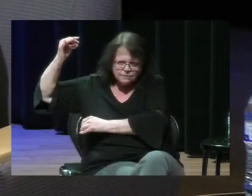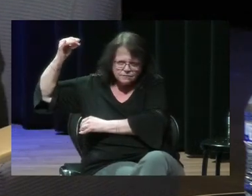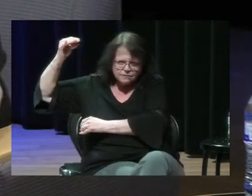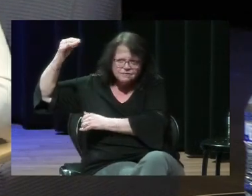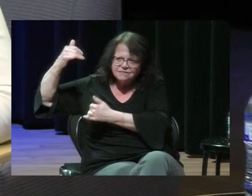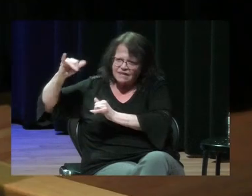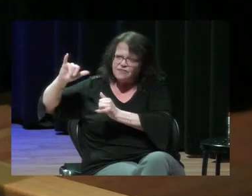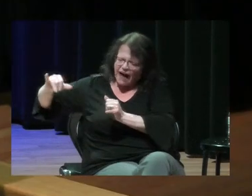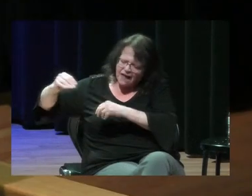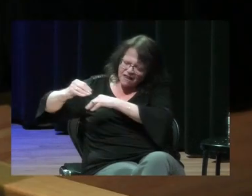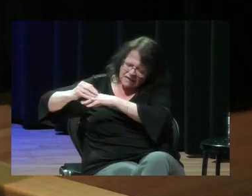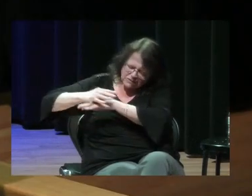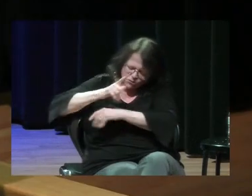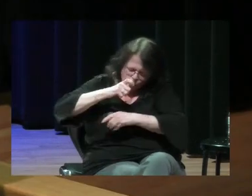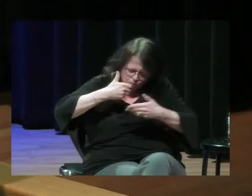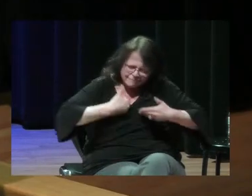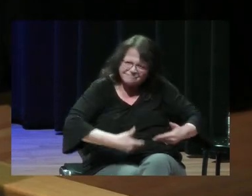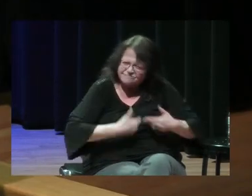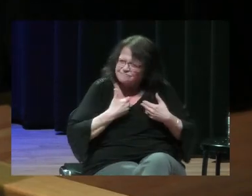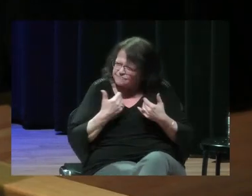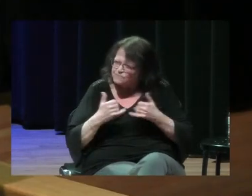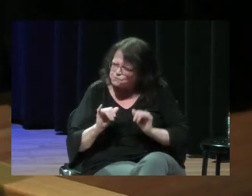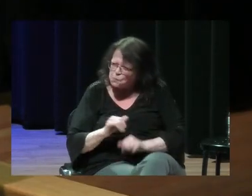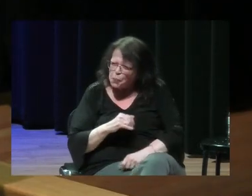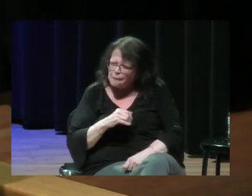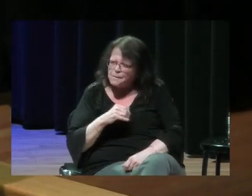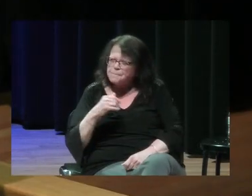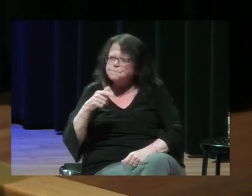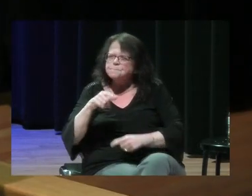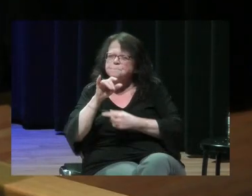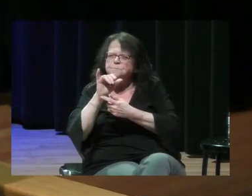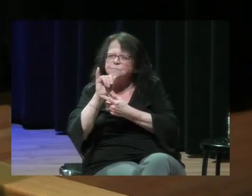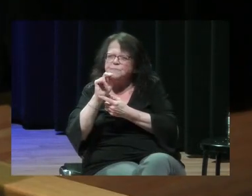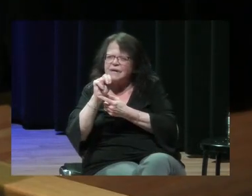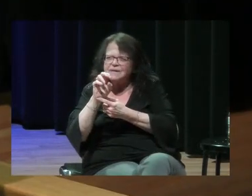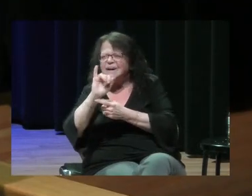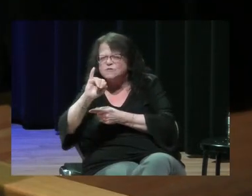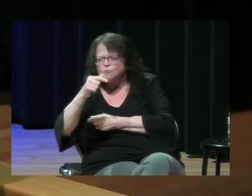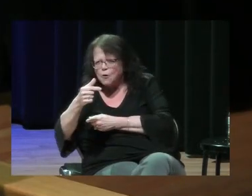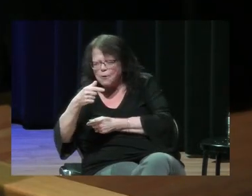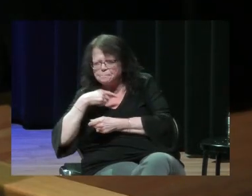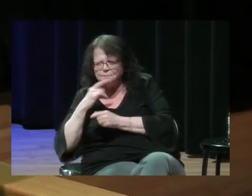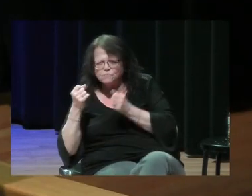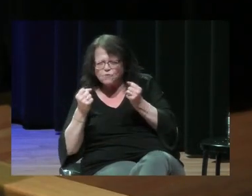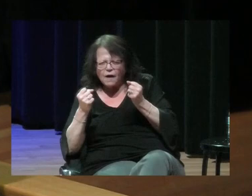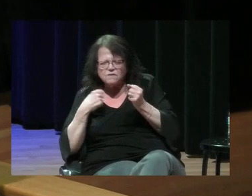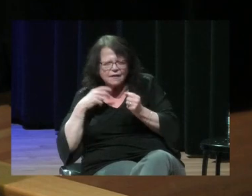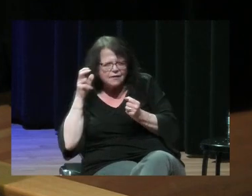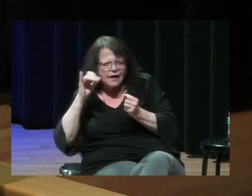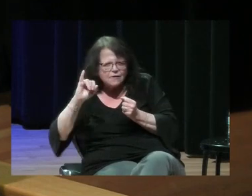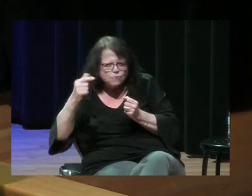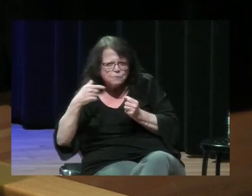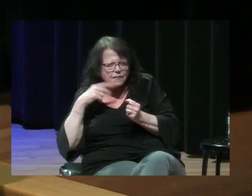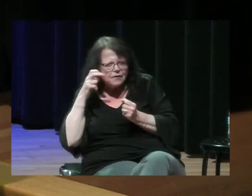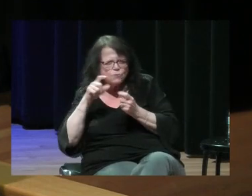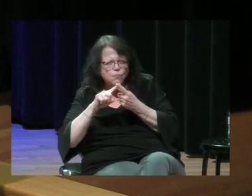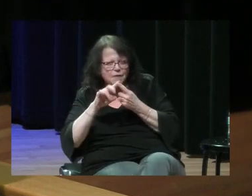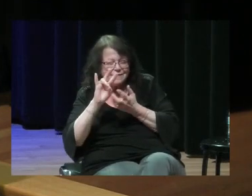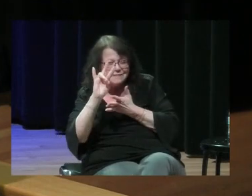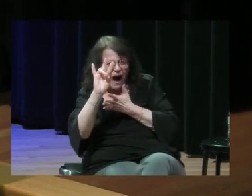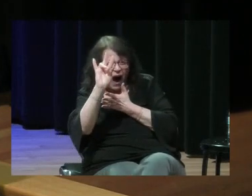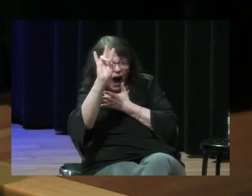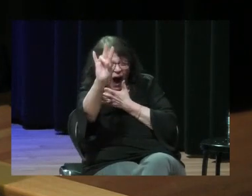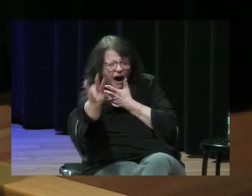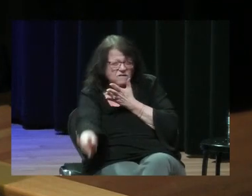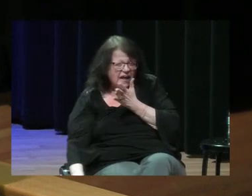am. So I don't know if y'all follow me on Instagram, but I spent the drive here listening to all 7 hours